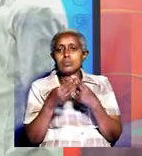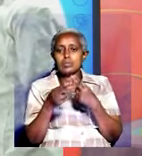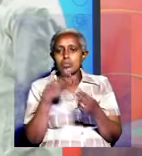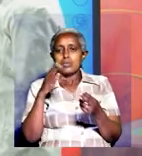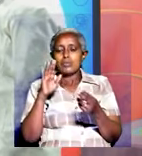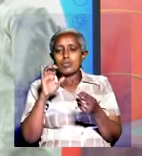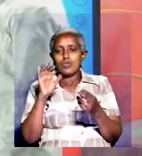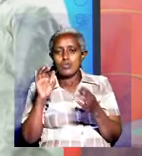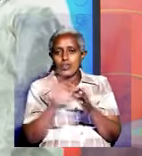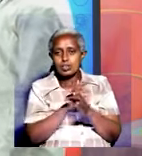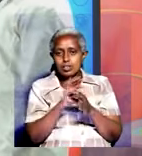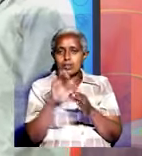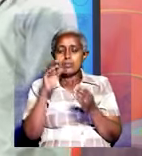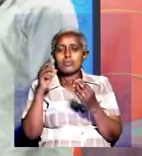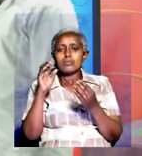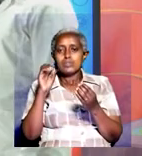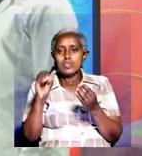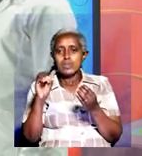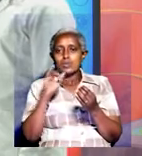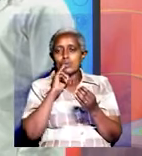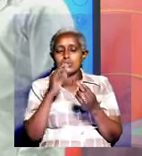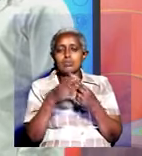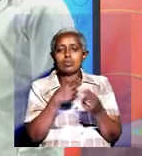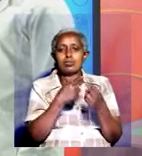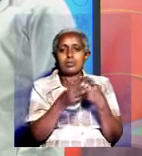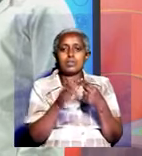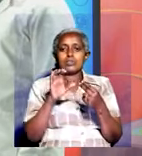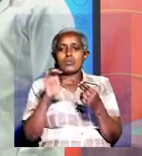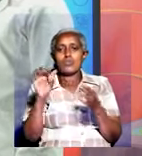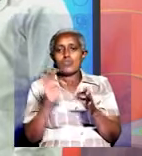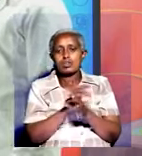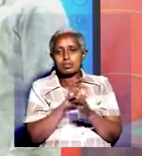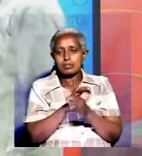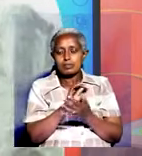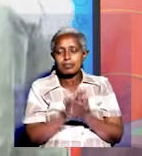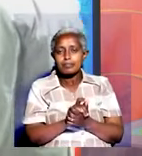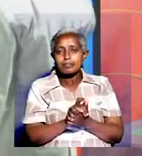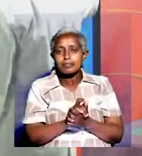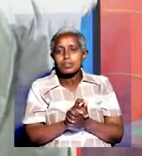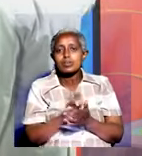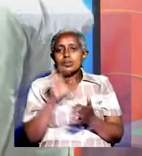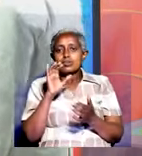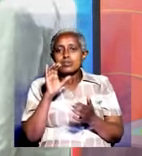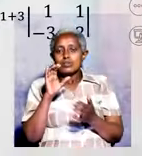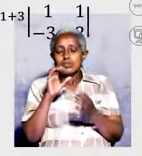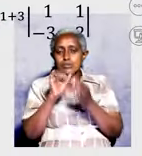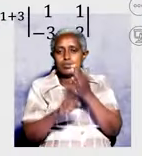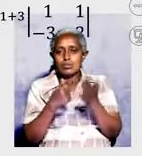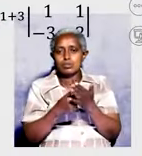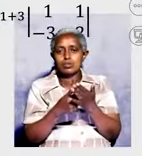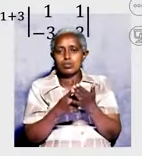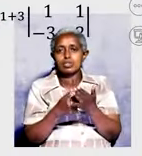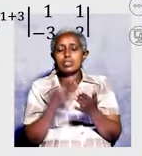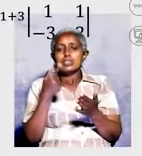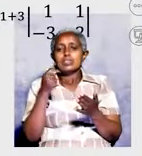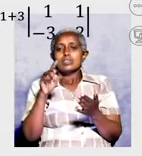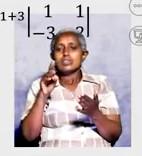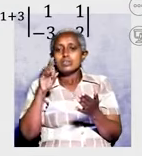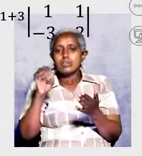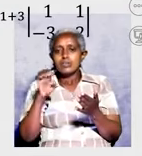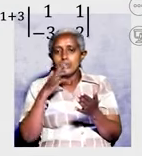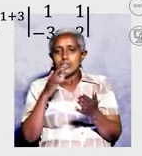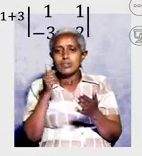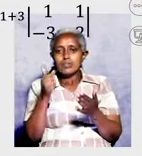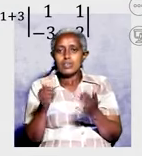cofactor, plus 0 is also multiplied by its cofactor. So let's see this one. The determinant of A is